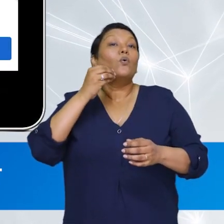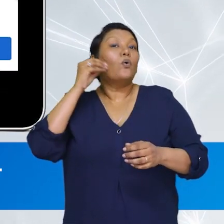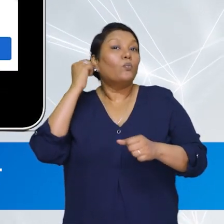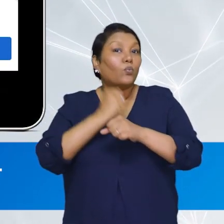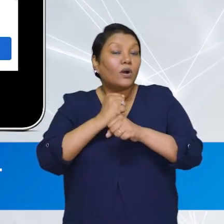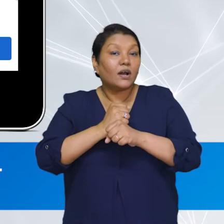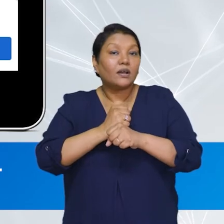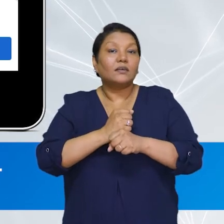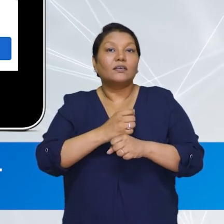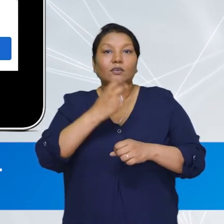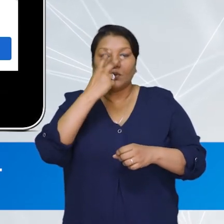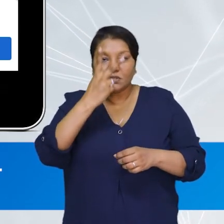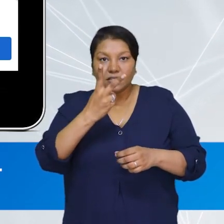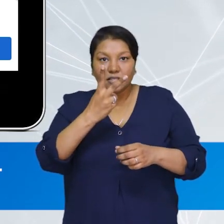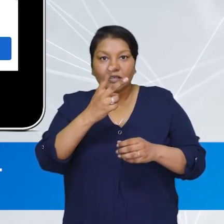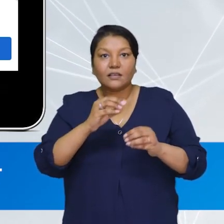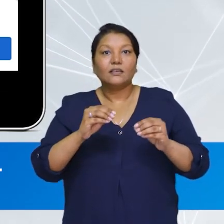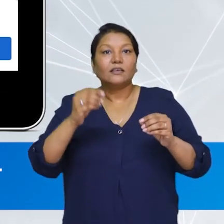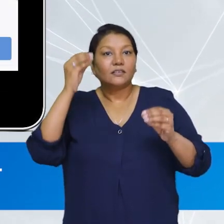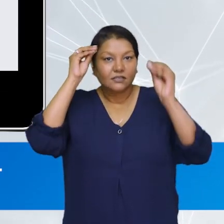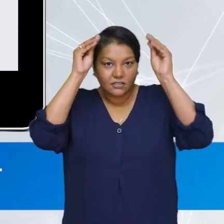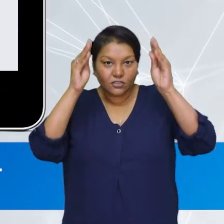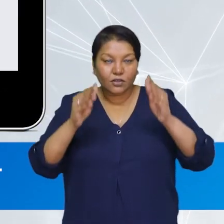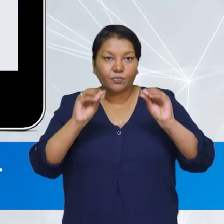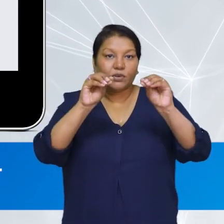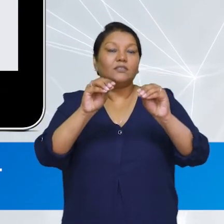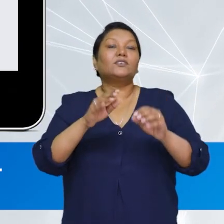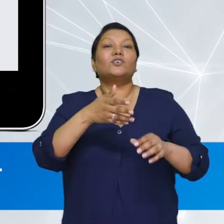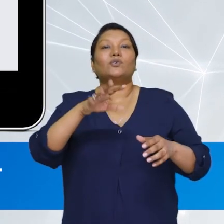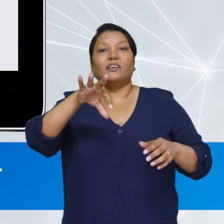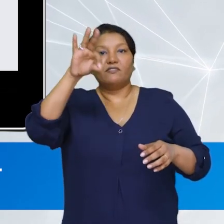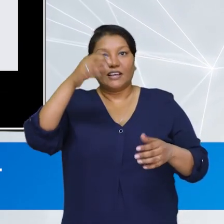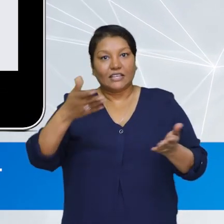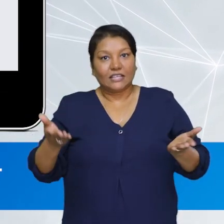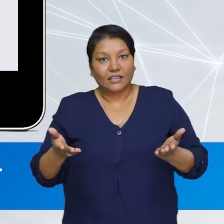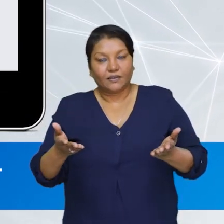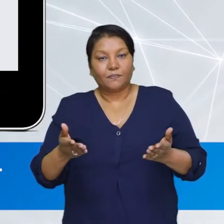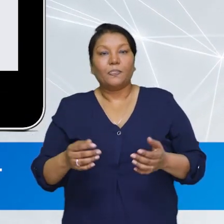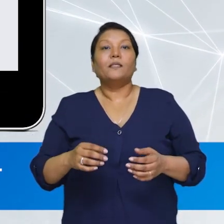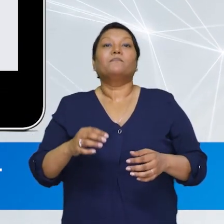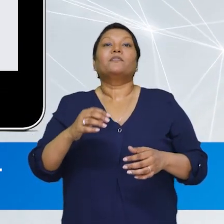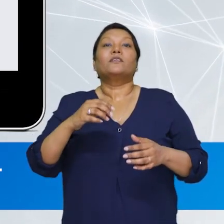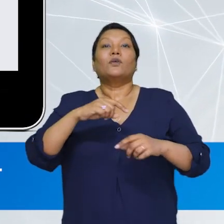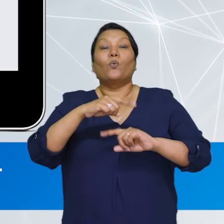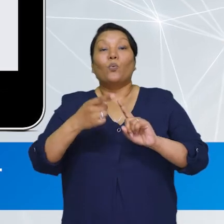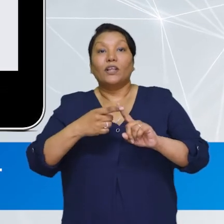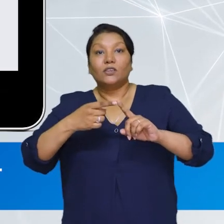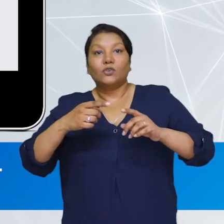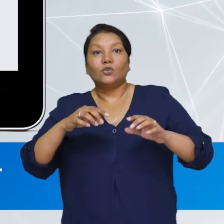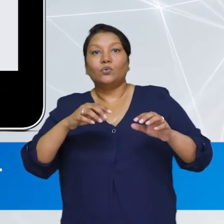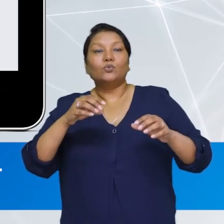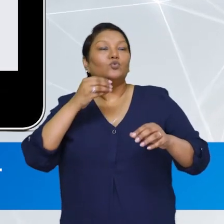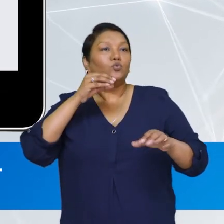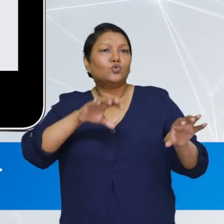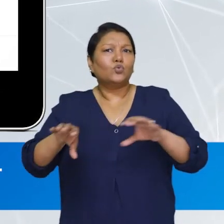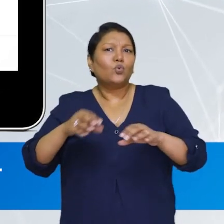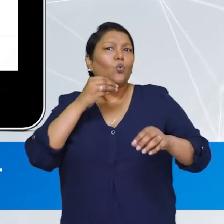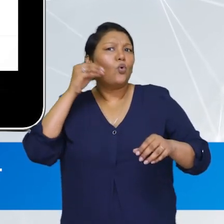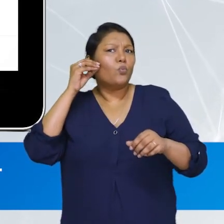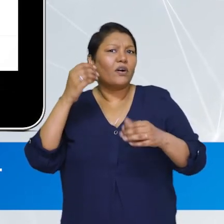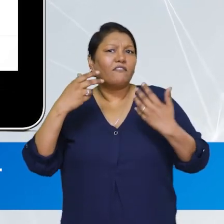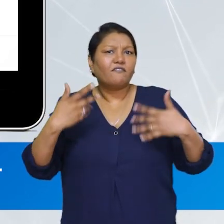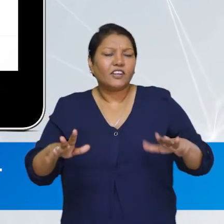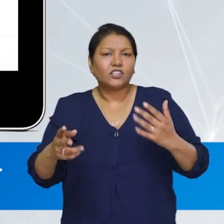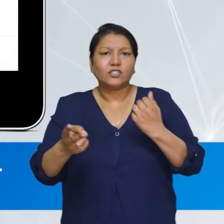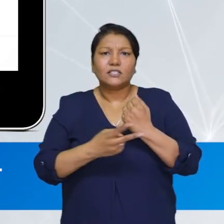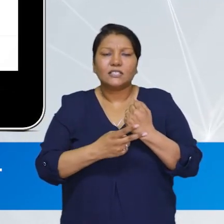content for the selected subject. You have now read your assignment and need to return your response to your teacher.